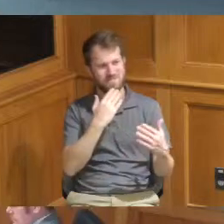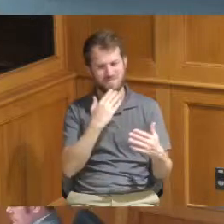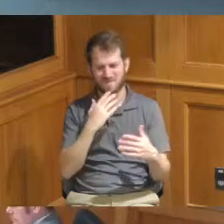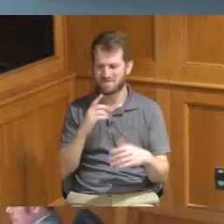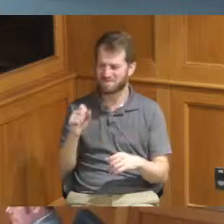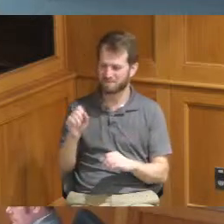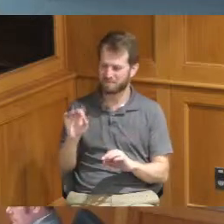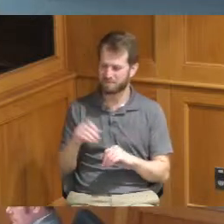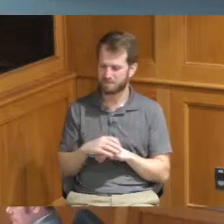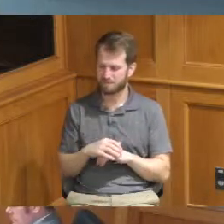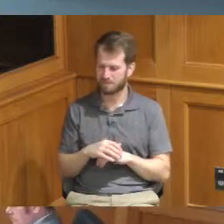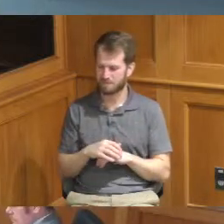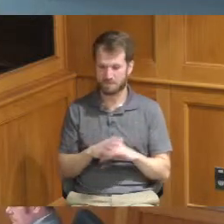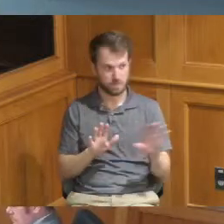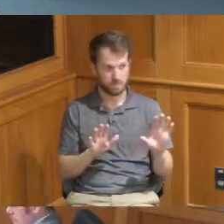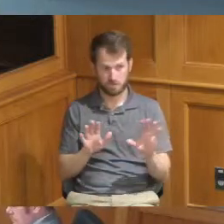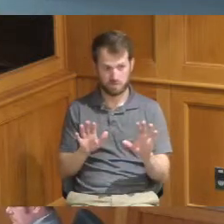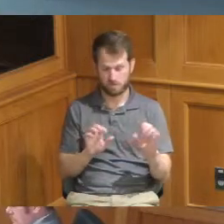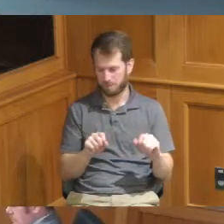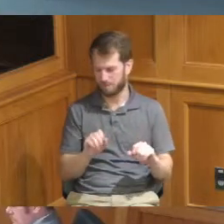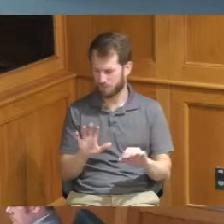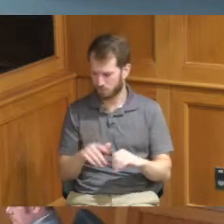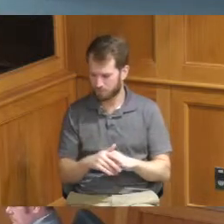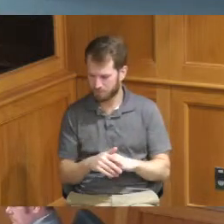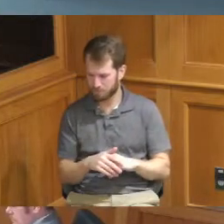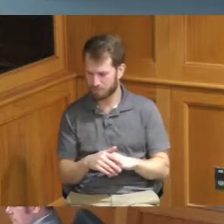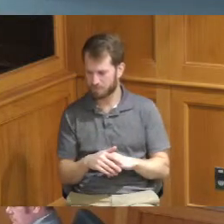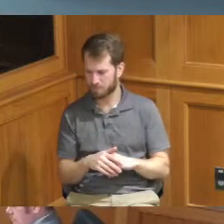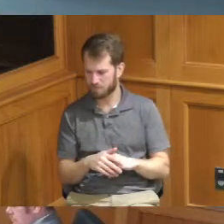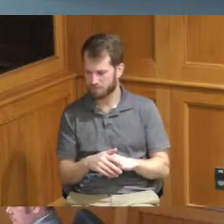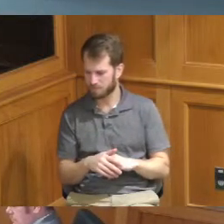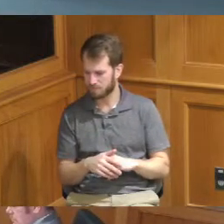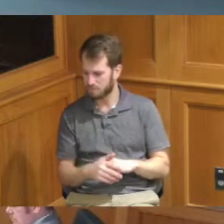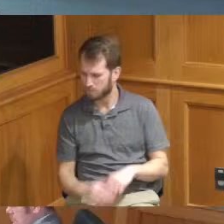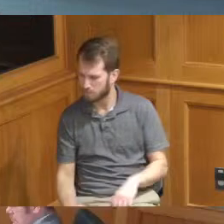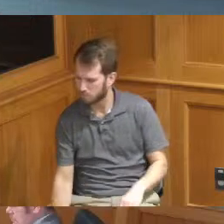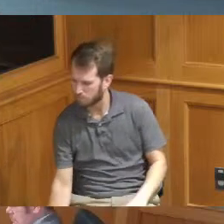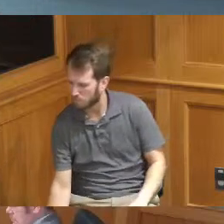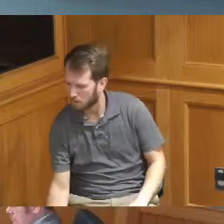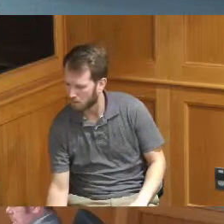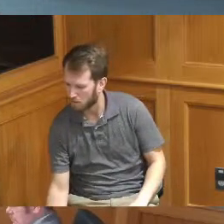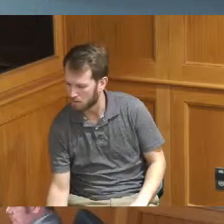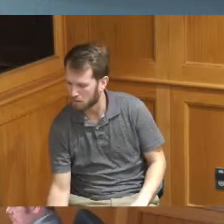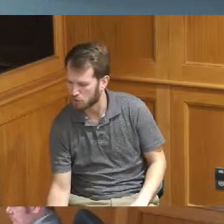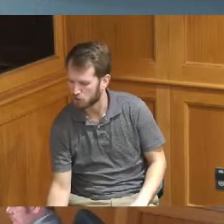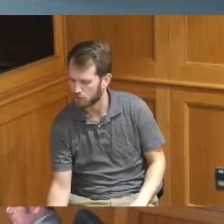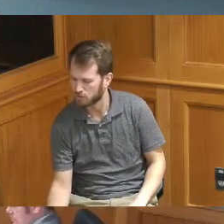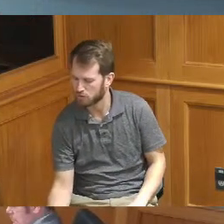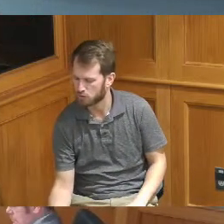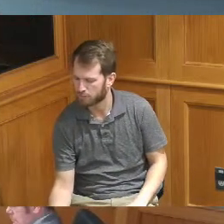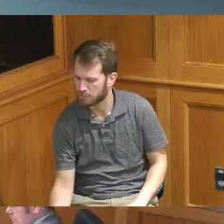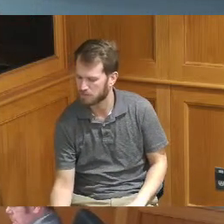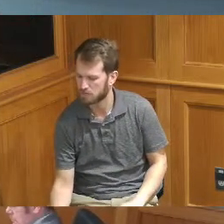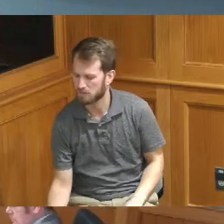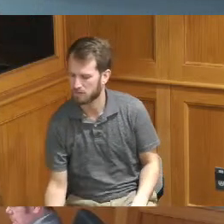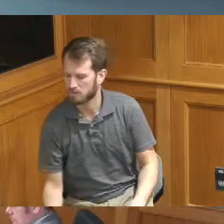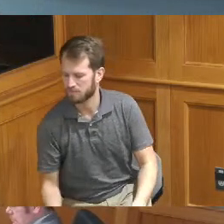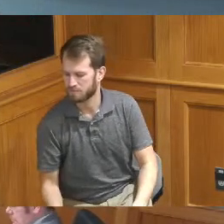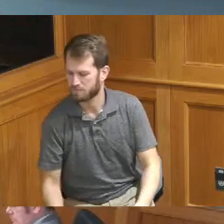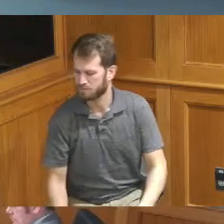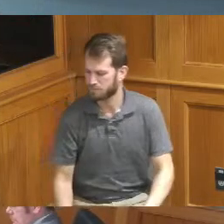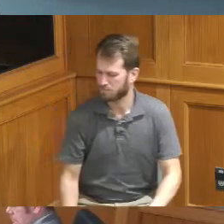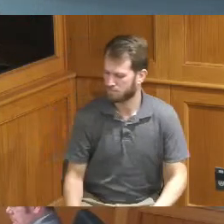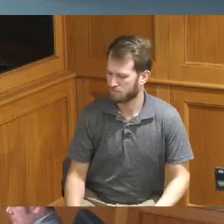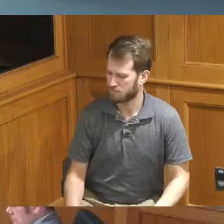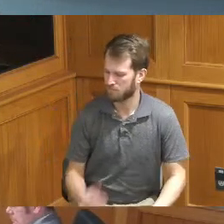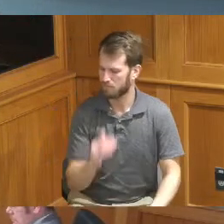Yes, thank you. Appreciate it. Was that it? I'm sorry. Yeah, that's it. Thank you. Next is,